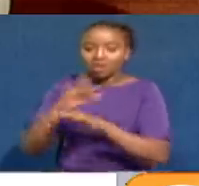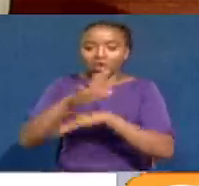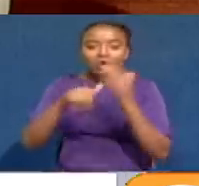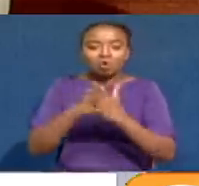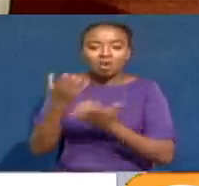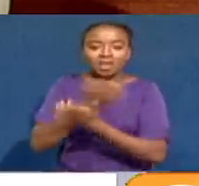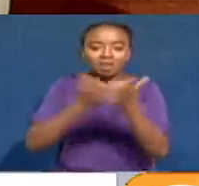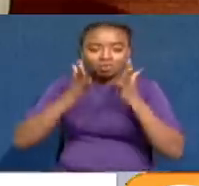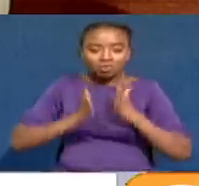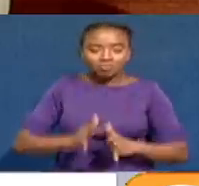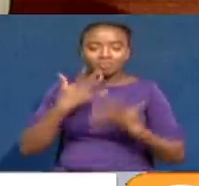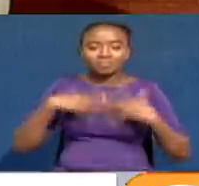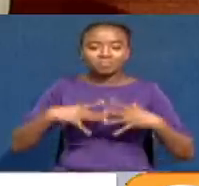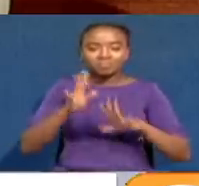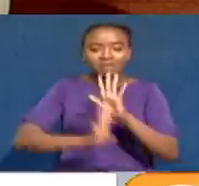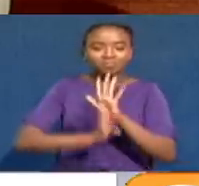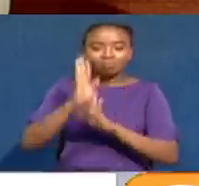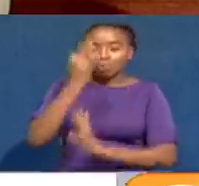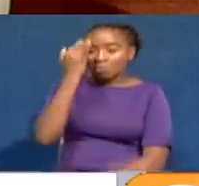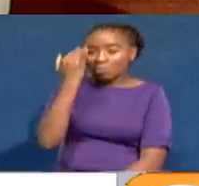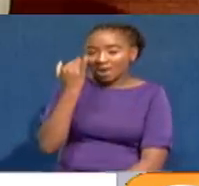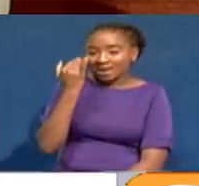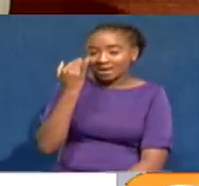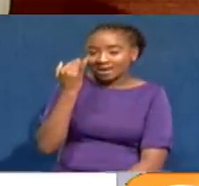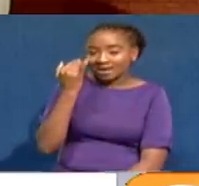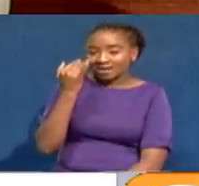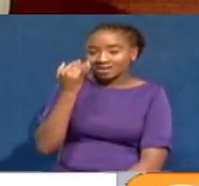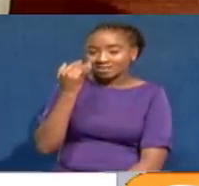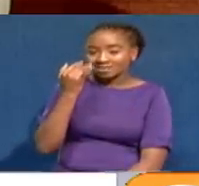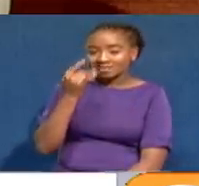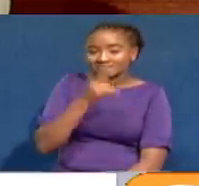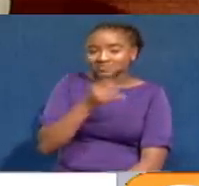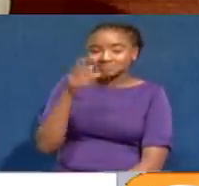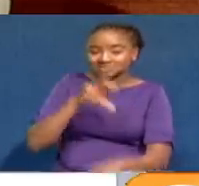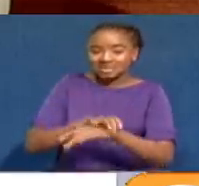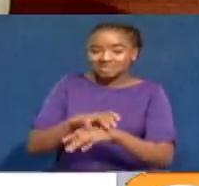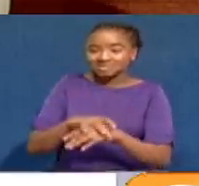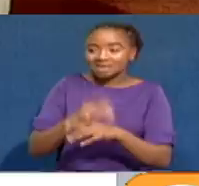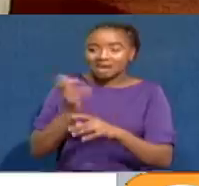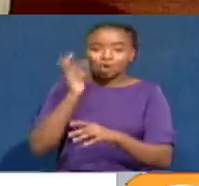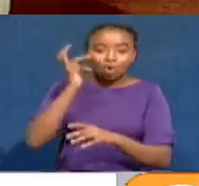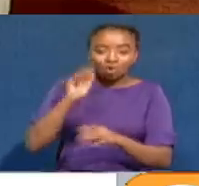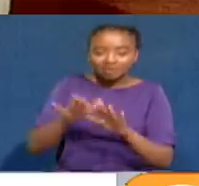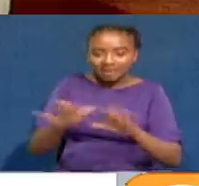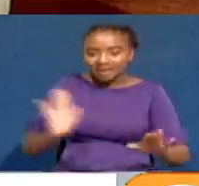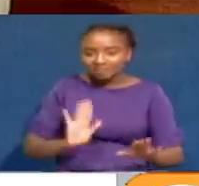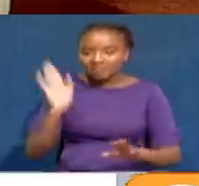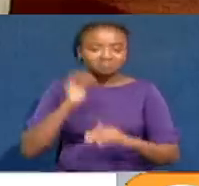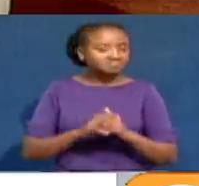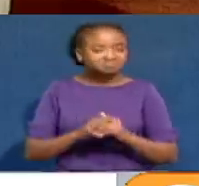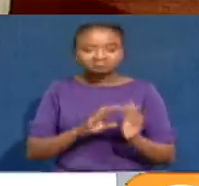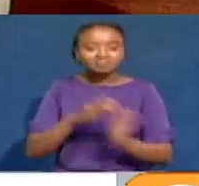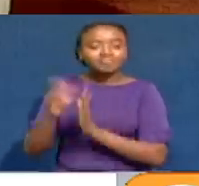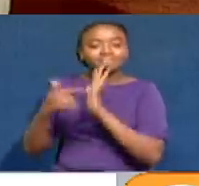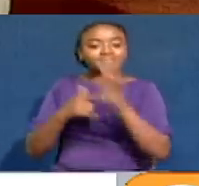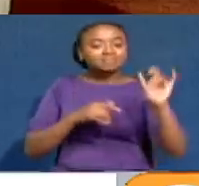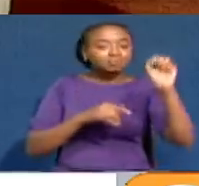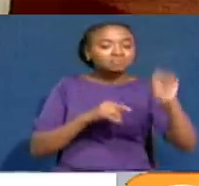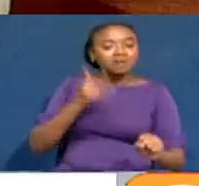grown, they have not grown because they invented minerals or they got minerals in their land. South Korea, we are the same population,